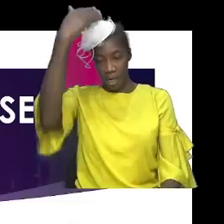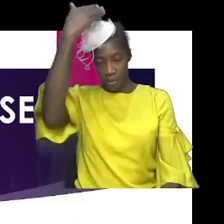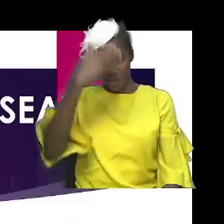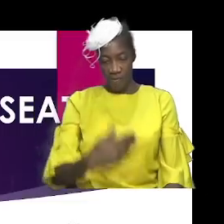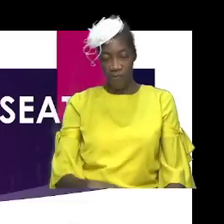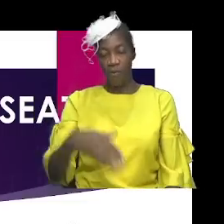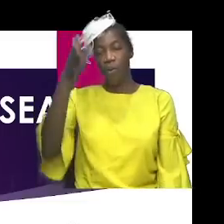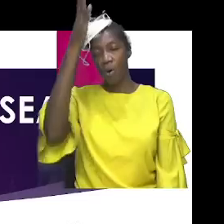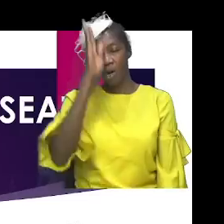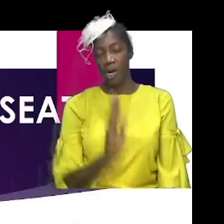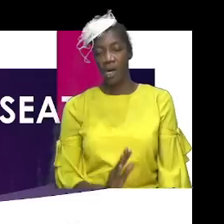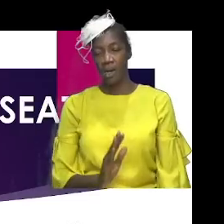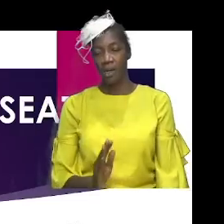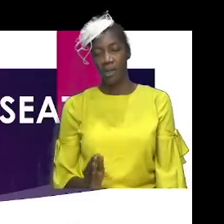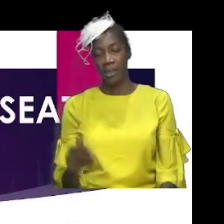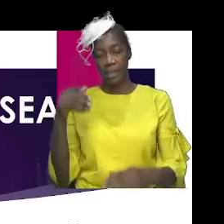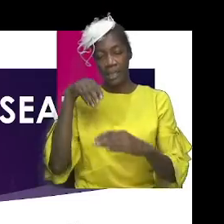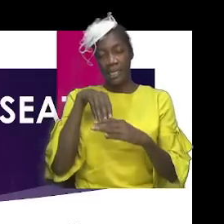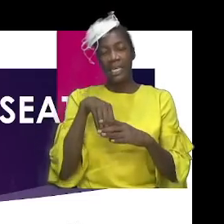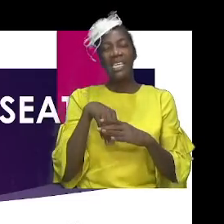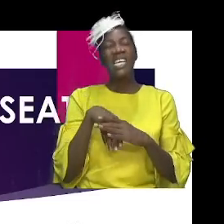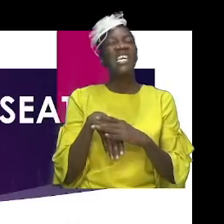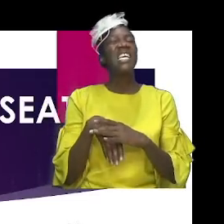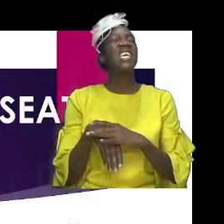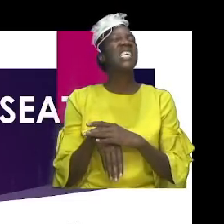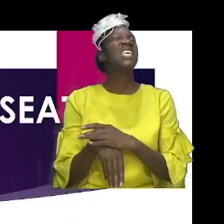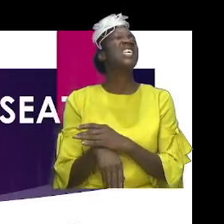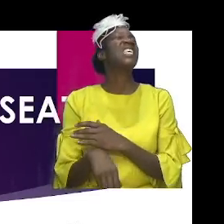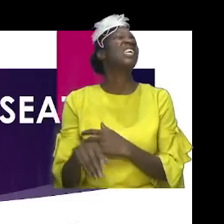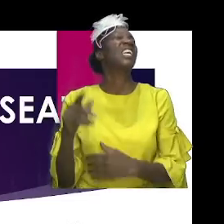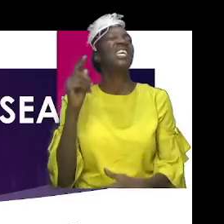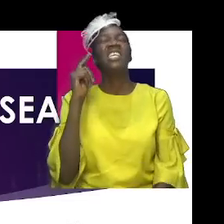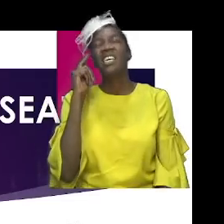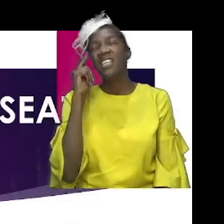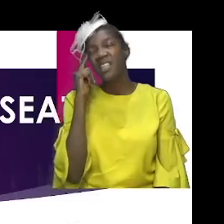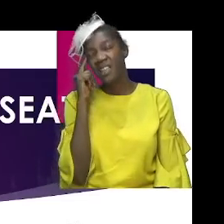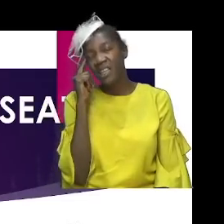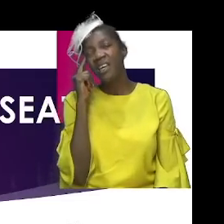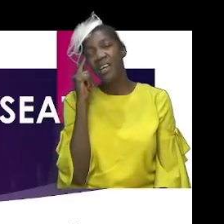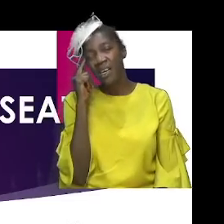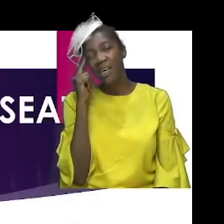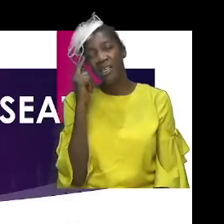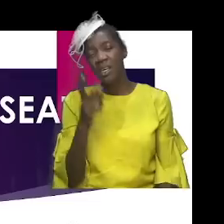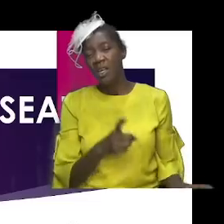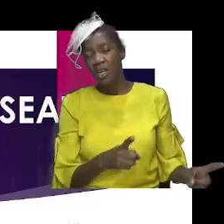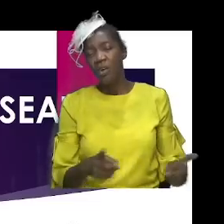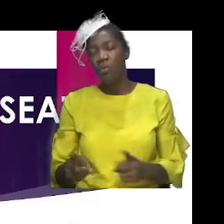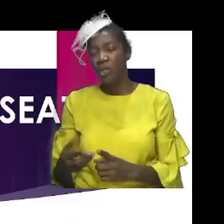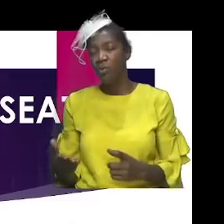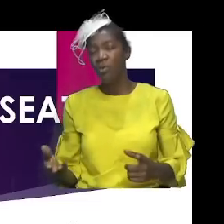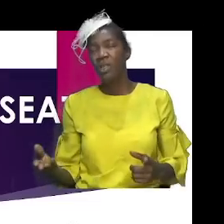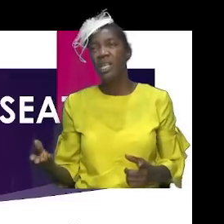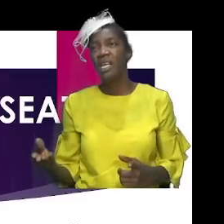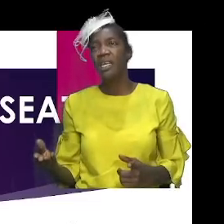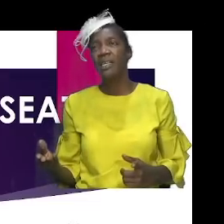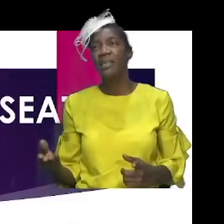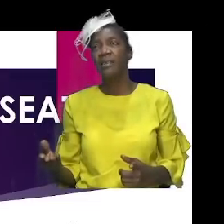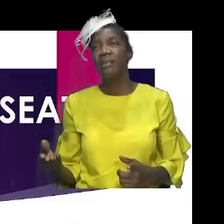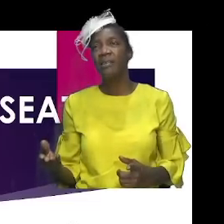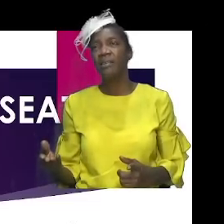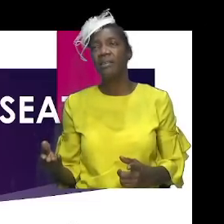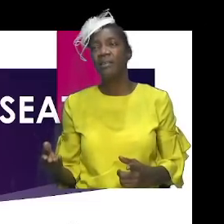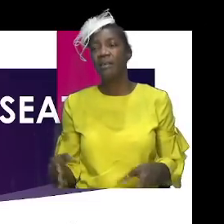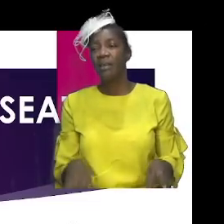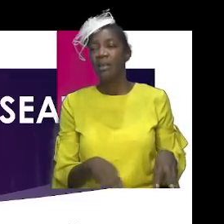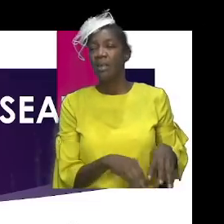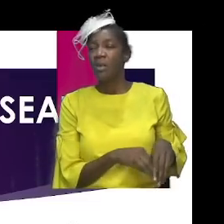our innermost thoughts, and even when we do things, we might do things without